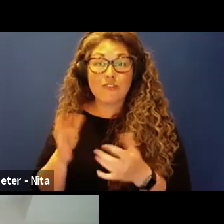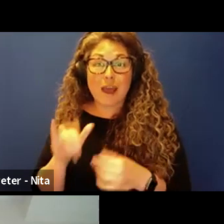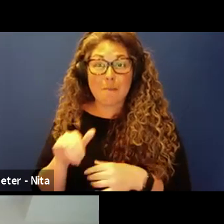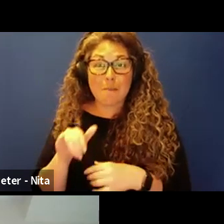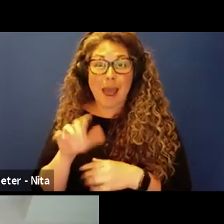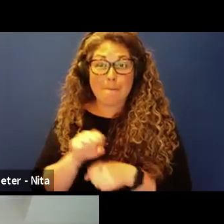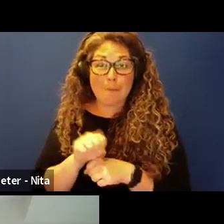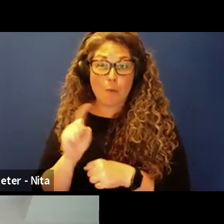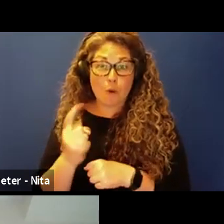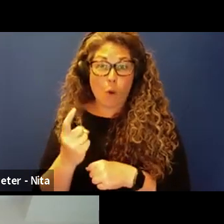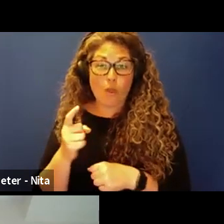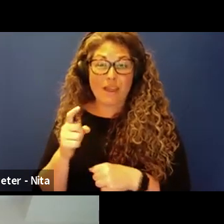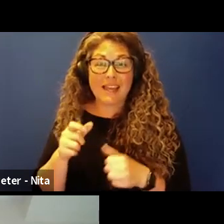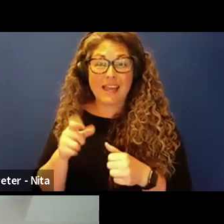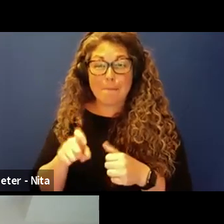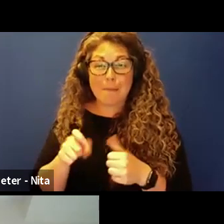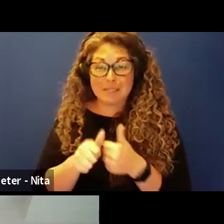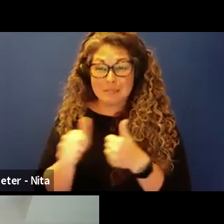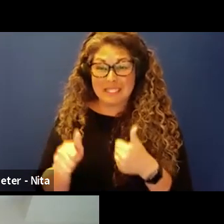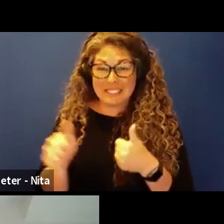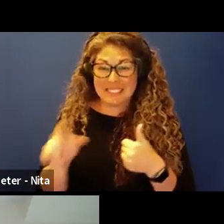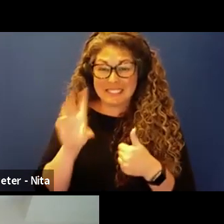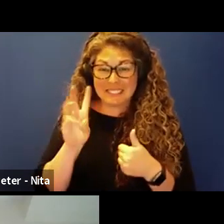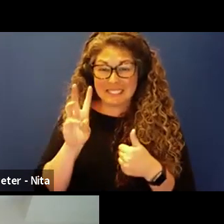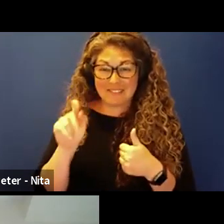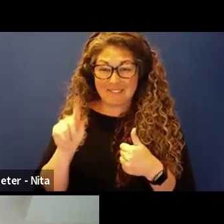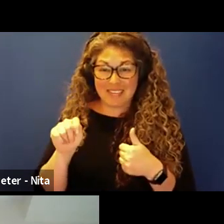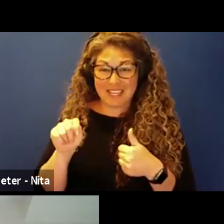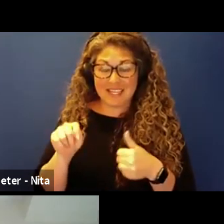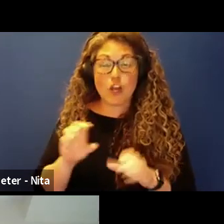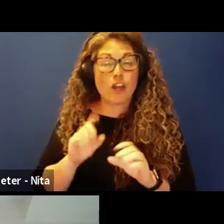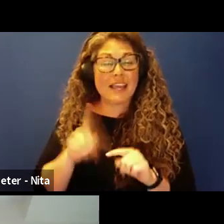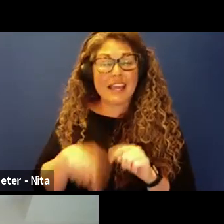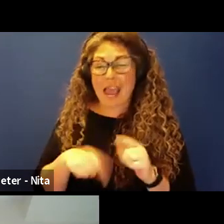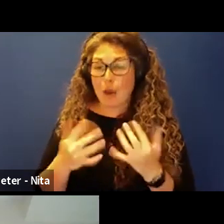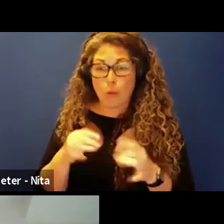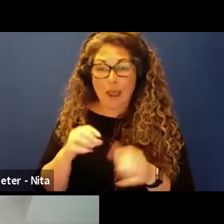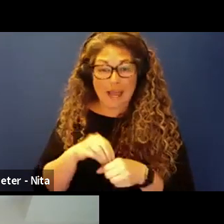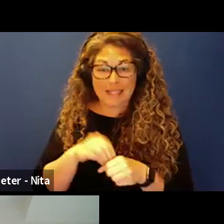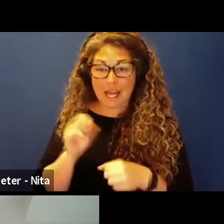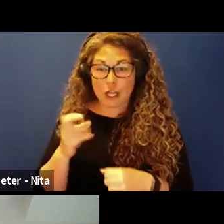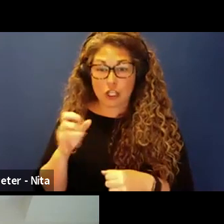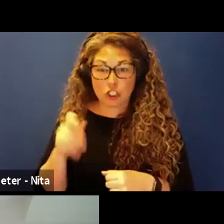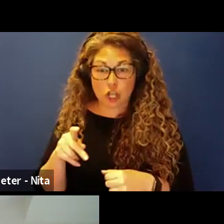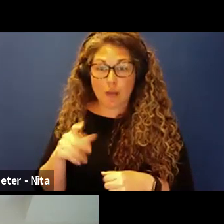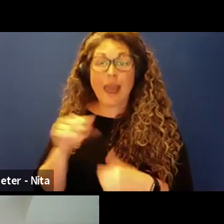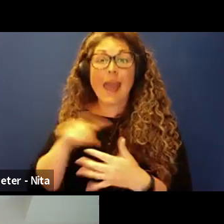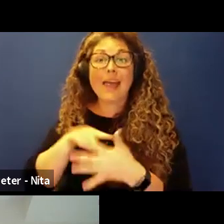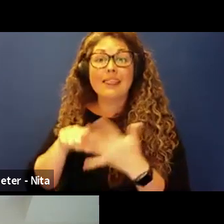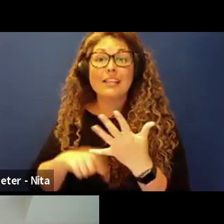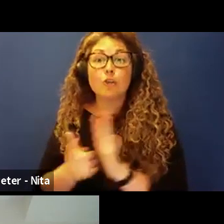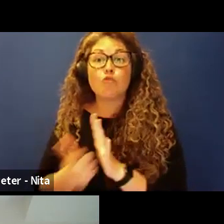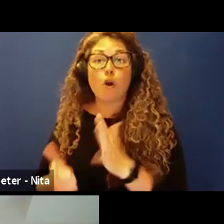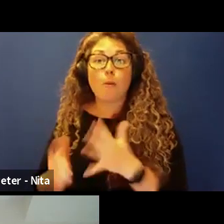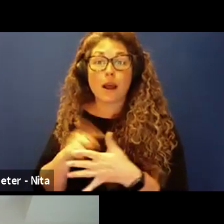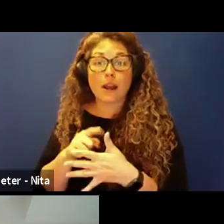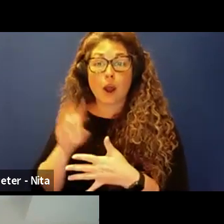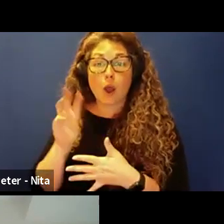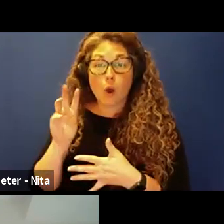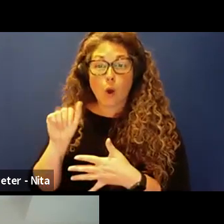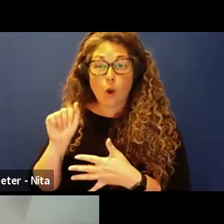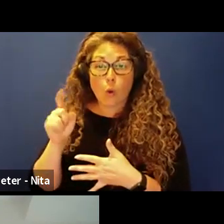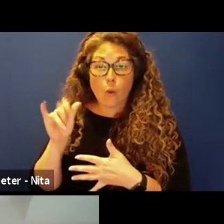must be at least 6 feet apart. No waiting inside the shop. And also the following services are prohibited: waxing,